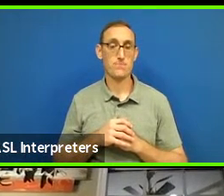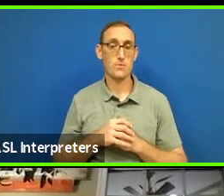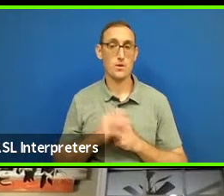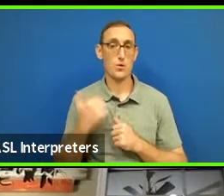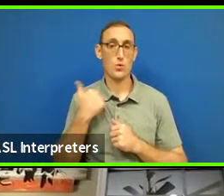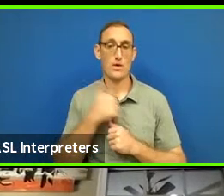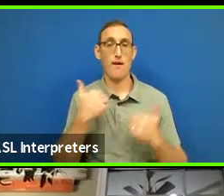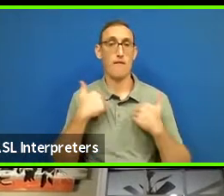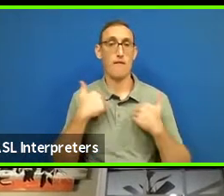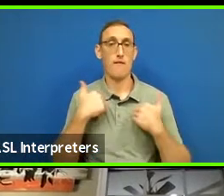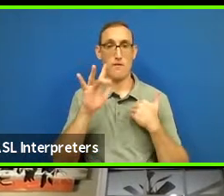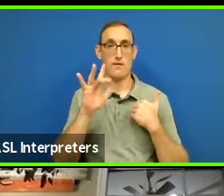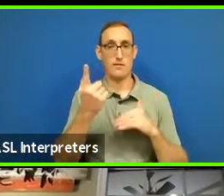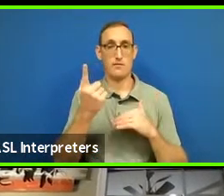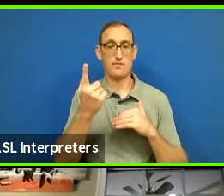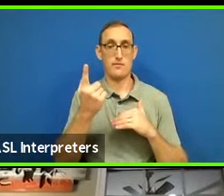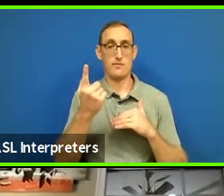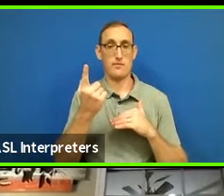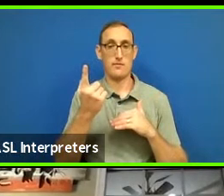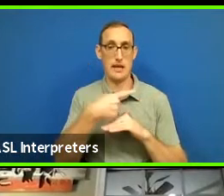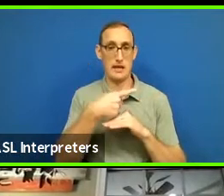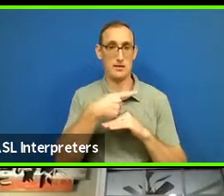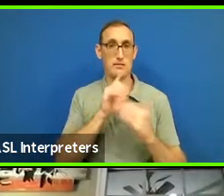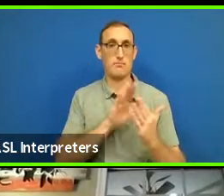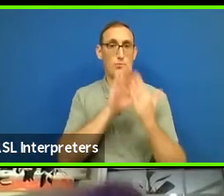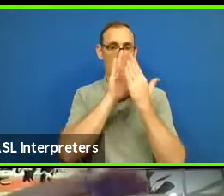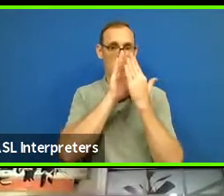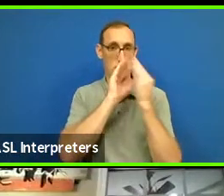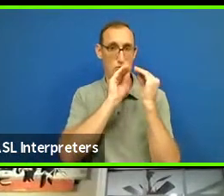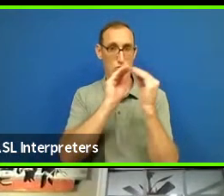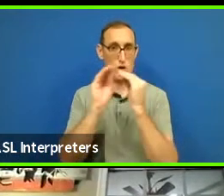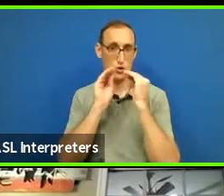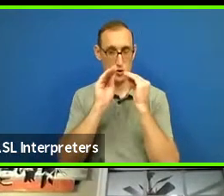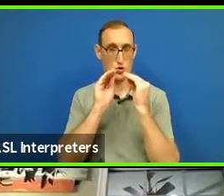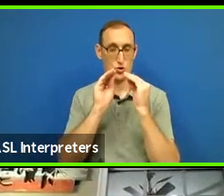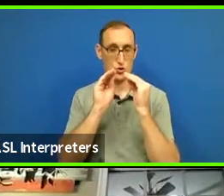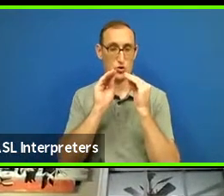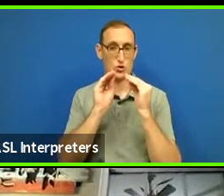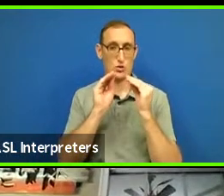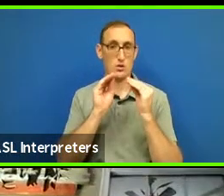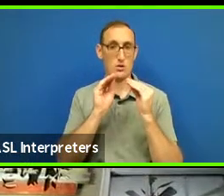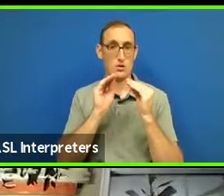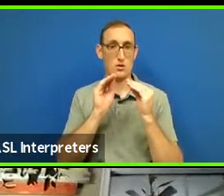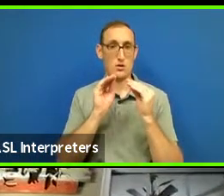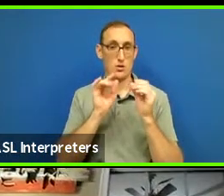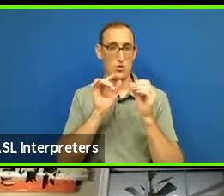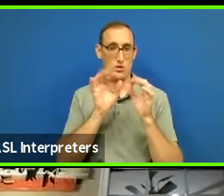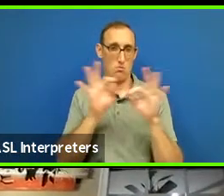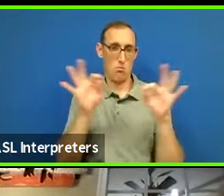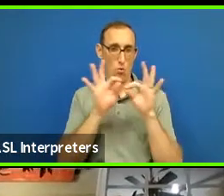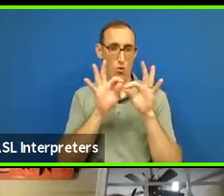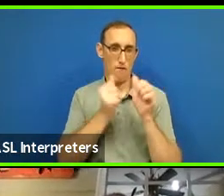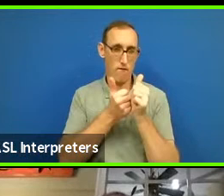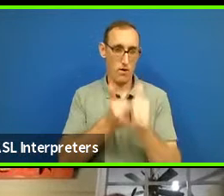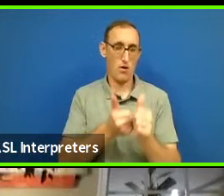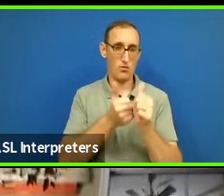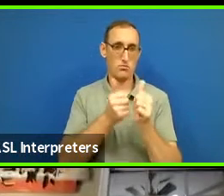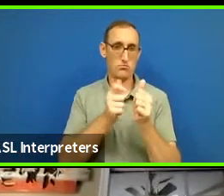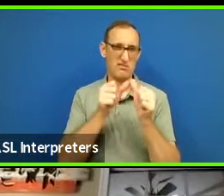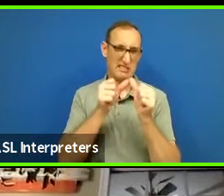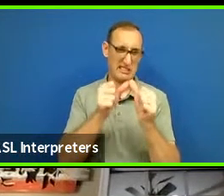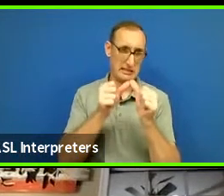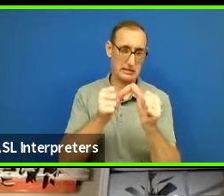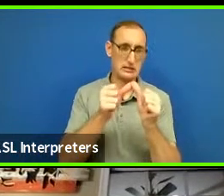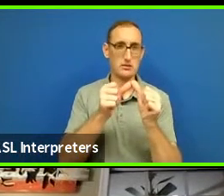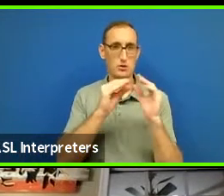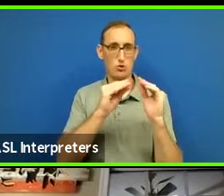think really sticking to a consistent instructional model is going to be really, really important as it relates